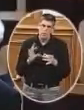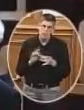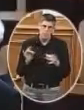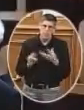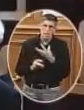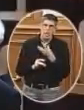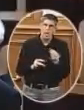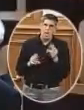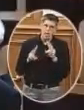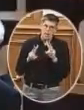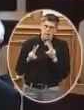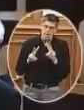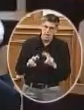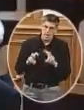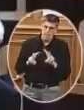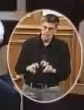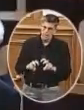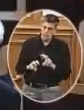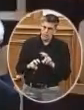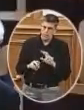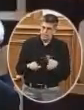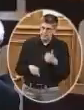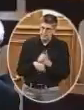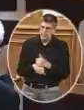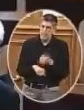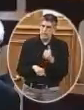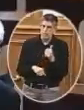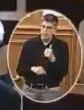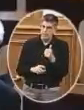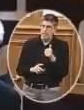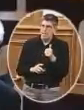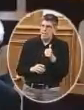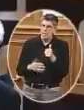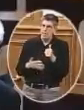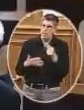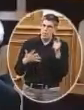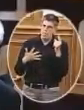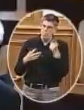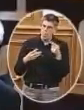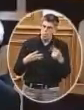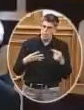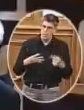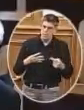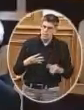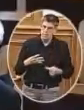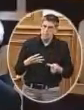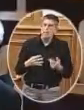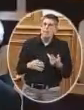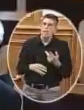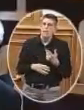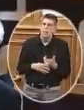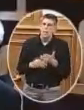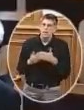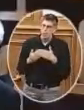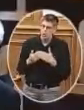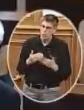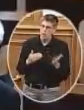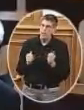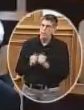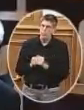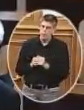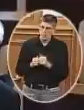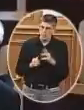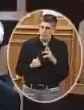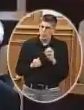the comment into 10 key points, as well as to recommend to the council that it move a resolution forward to bring that